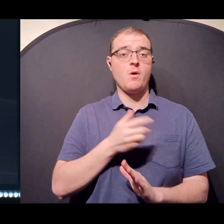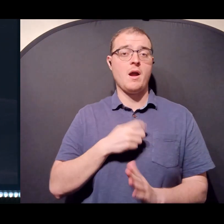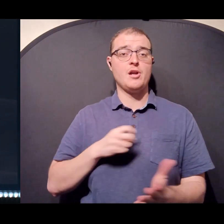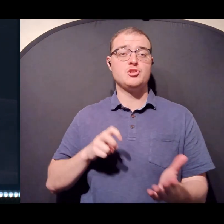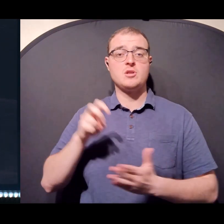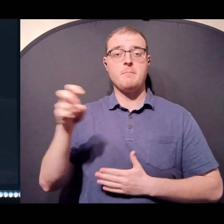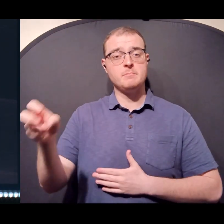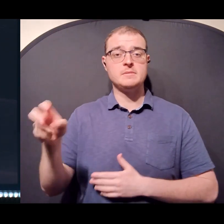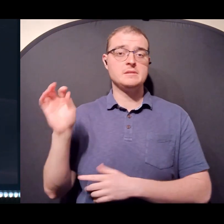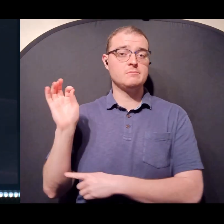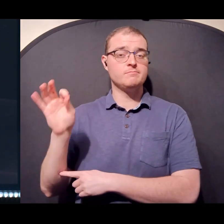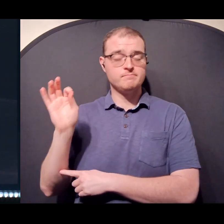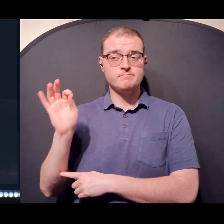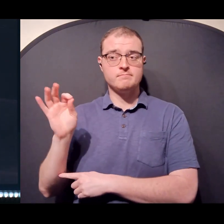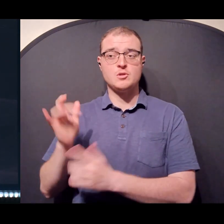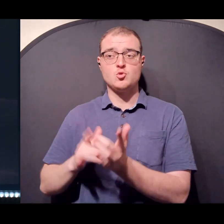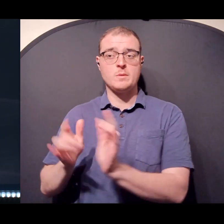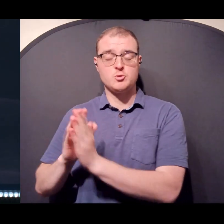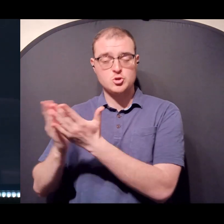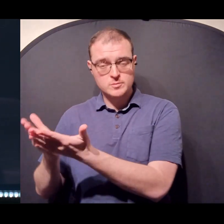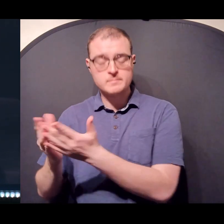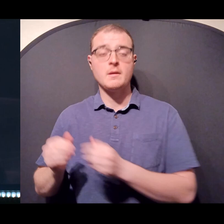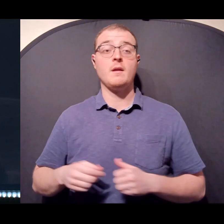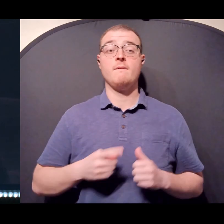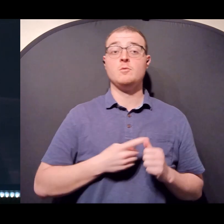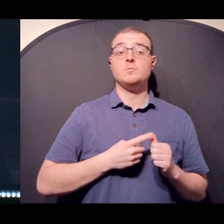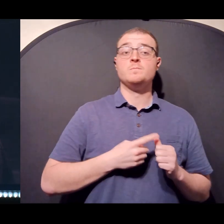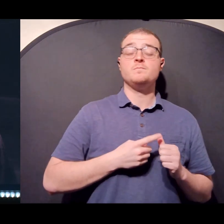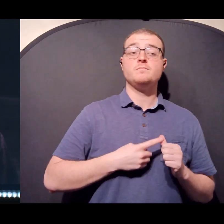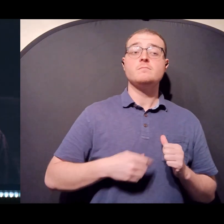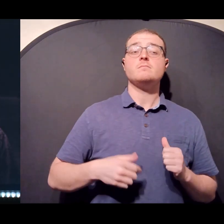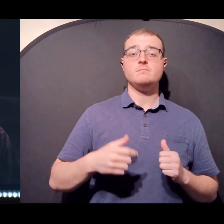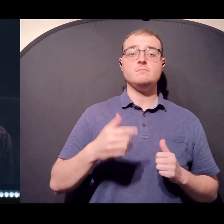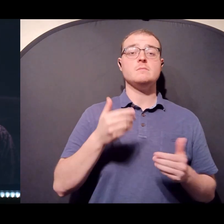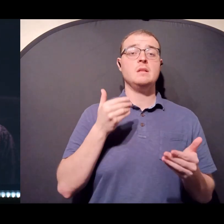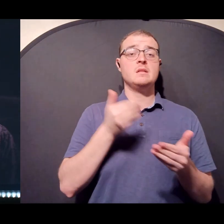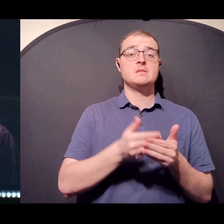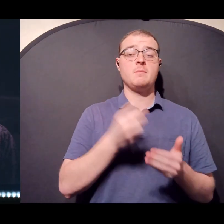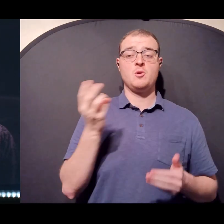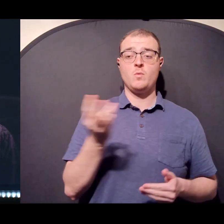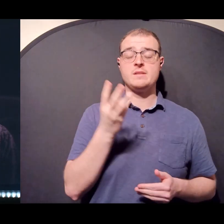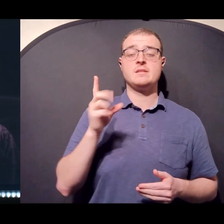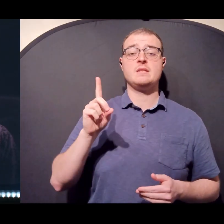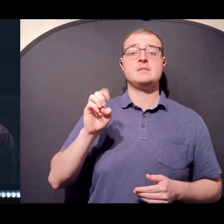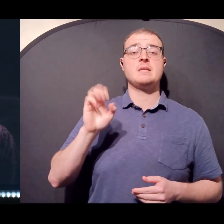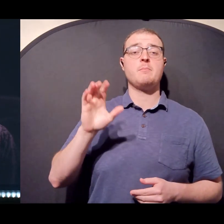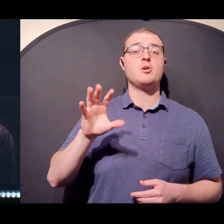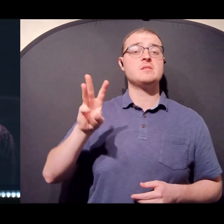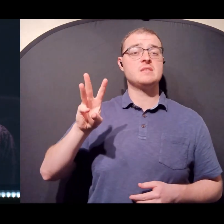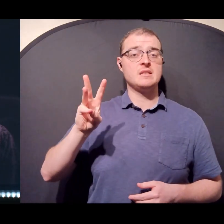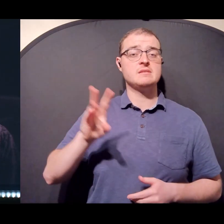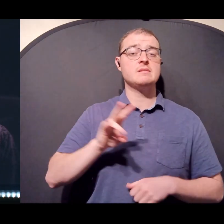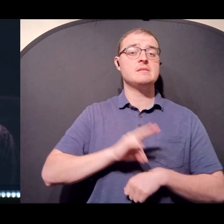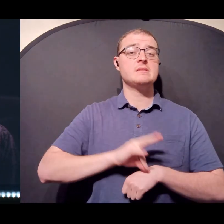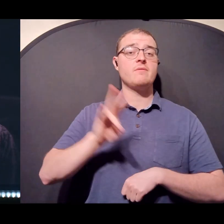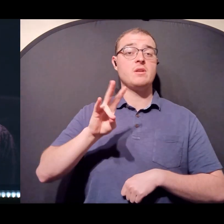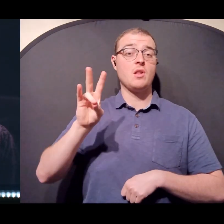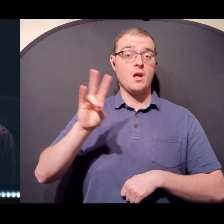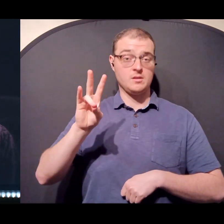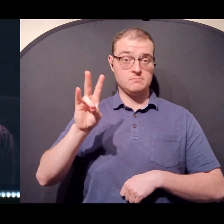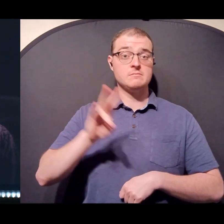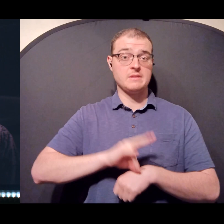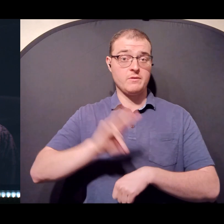couple things before I jump into the scriptures today. One, we have something on this coming Wednesday, the 6th of